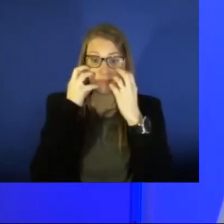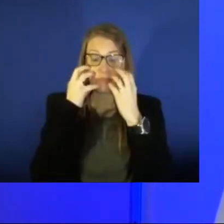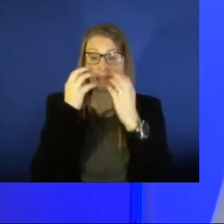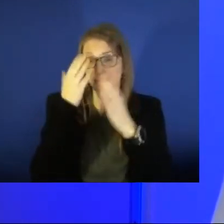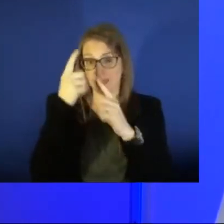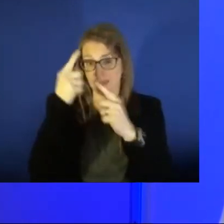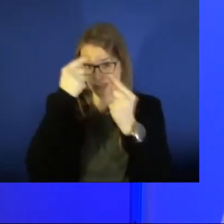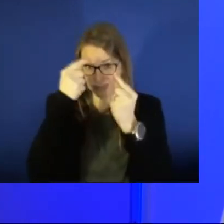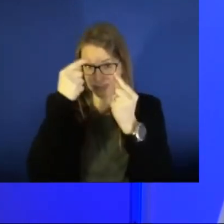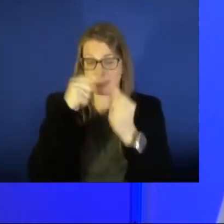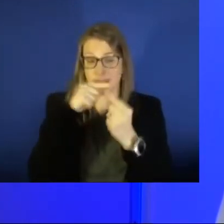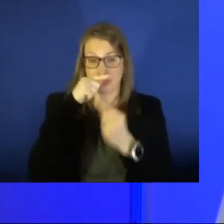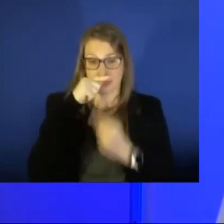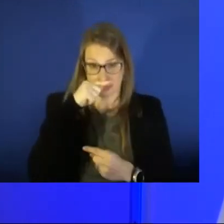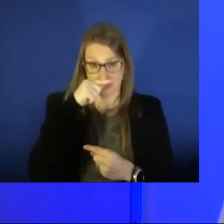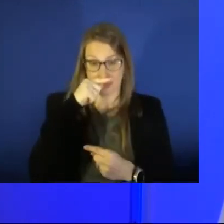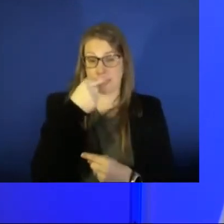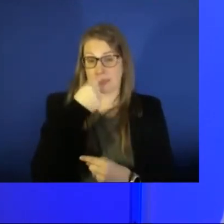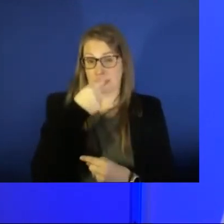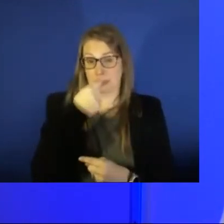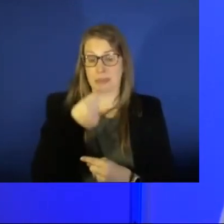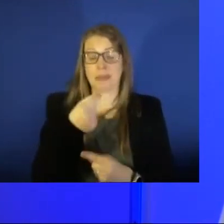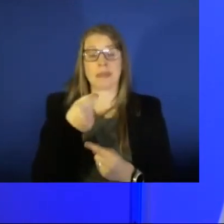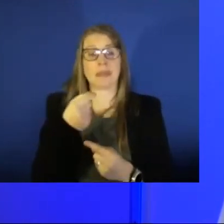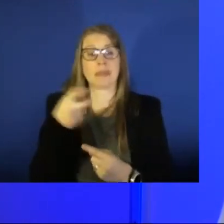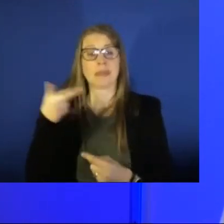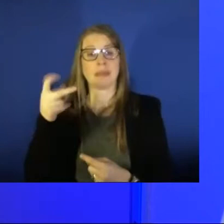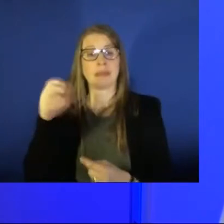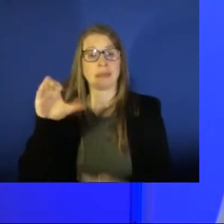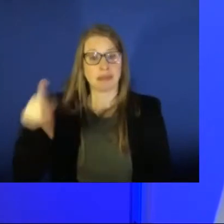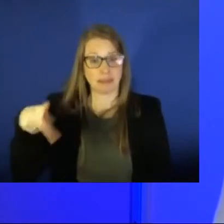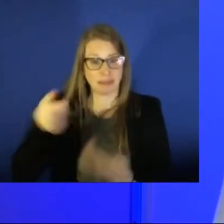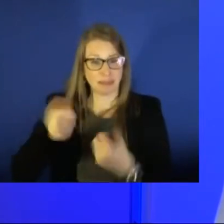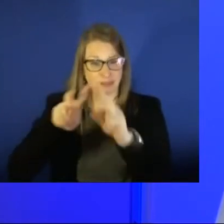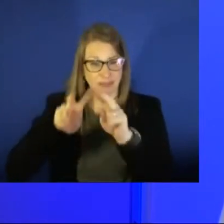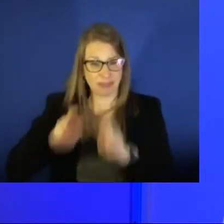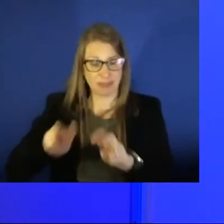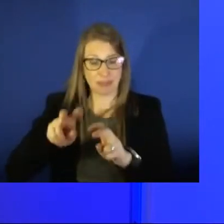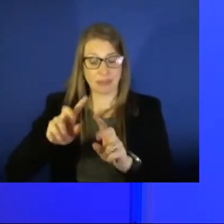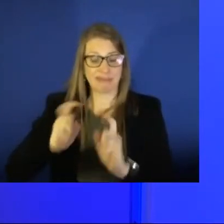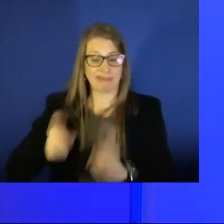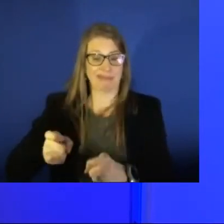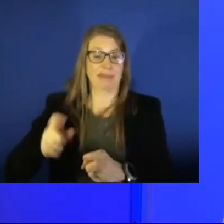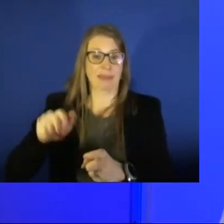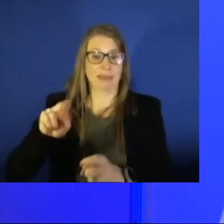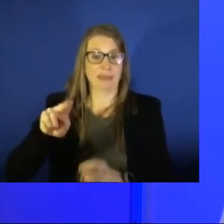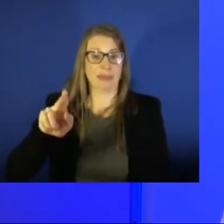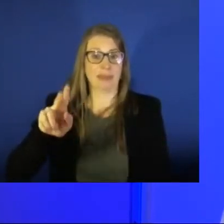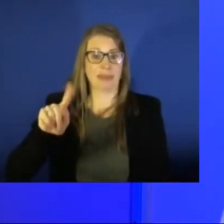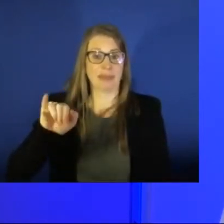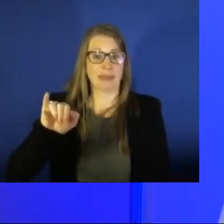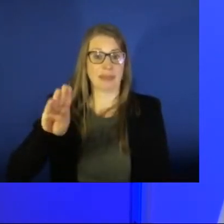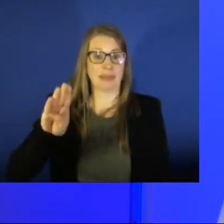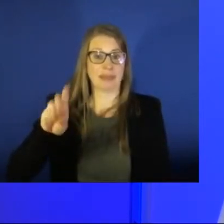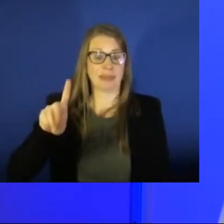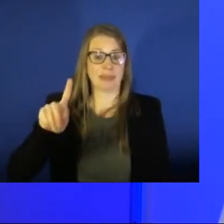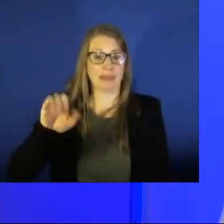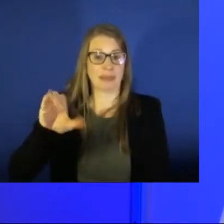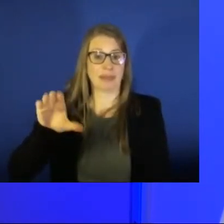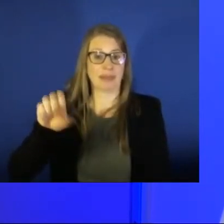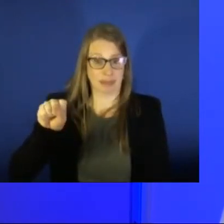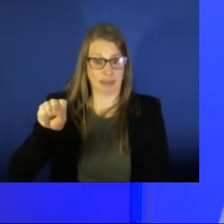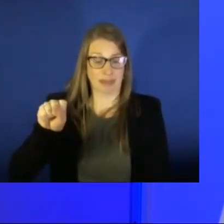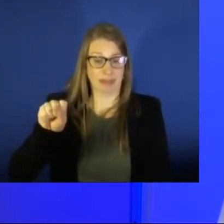primary care is trying to sort that out, and often you get treated with antibiotics for that, even though it might be allergy from that standpoint.